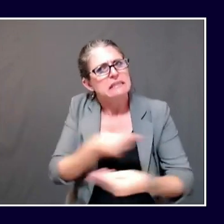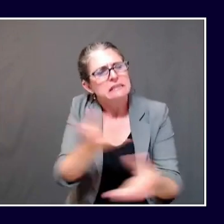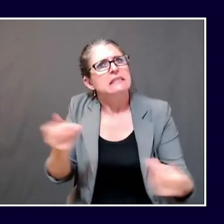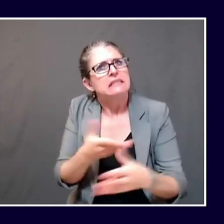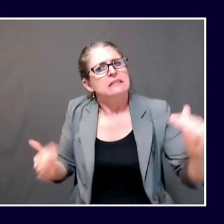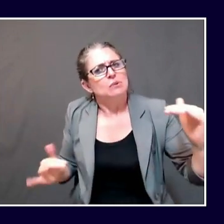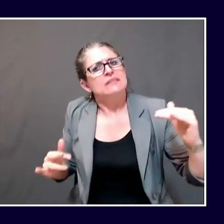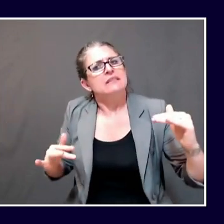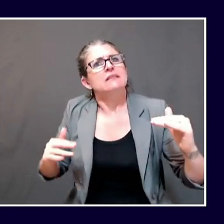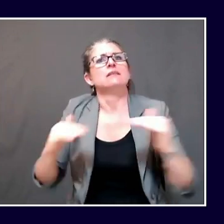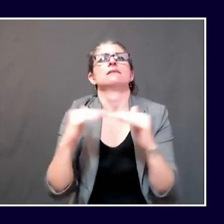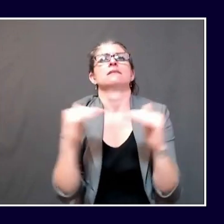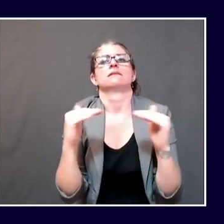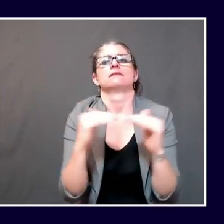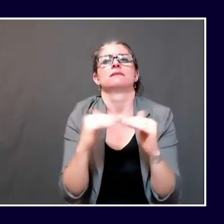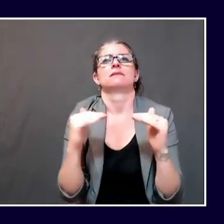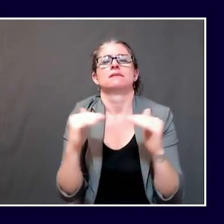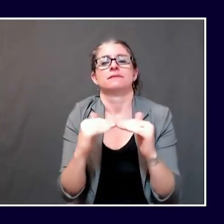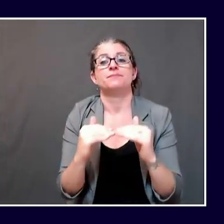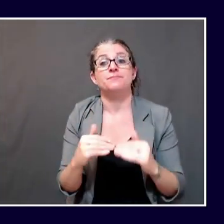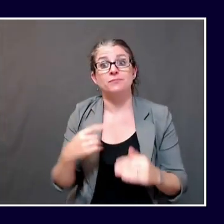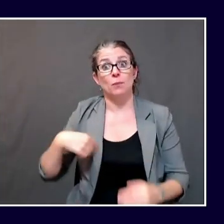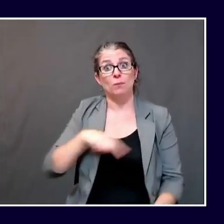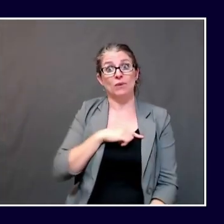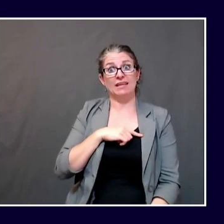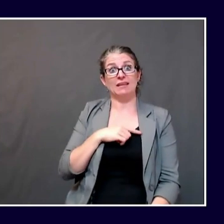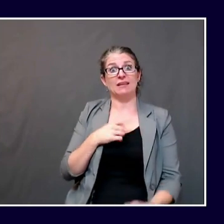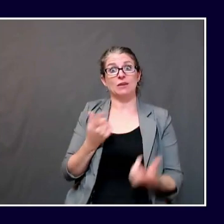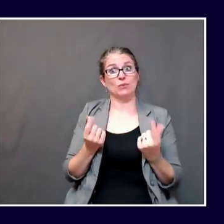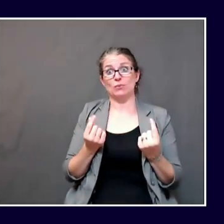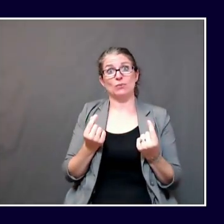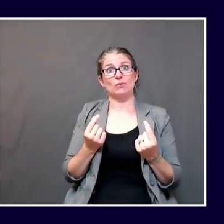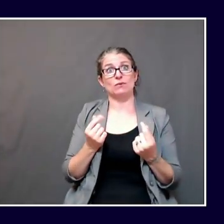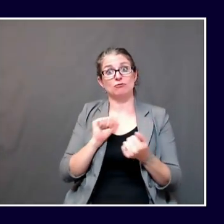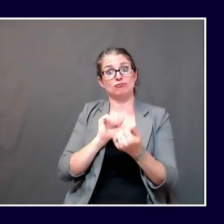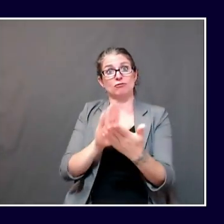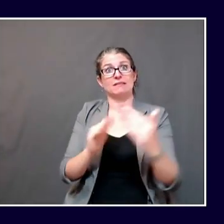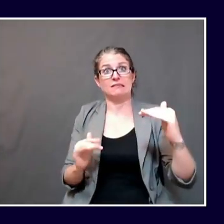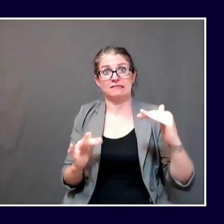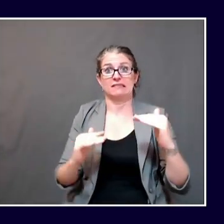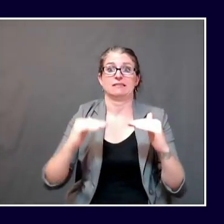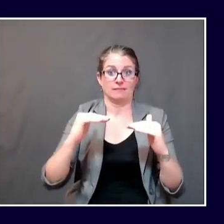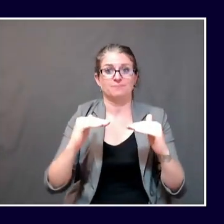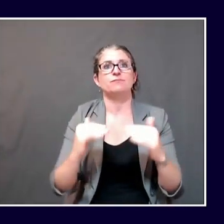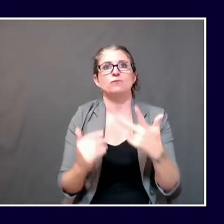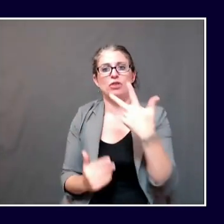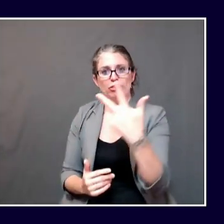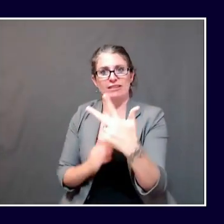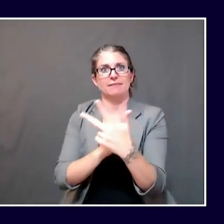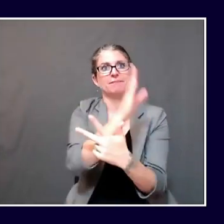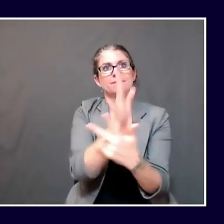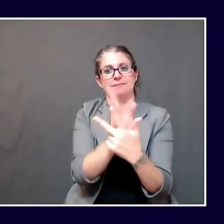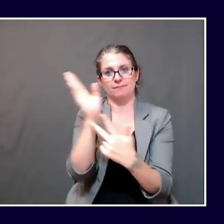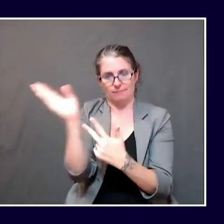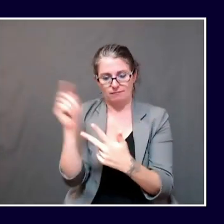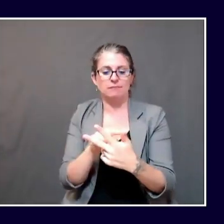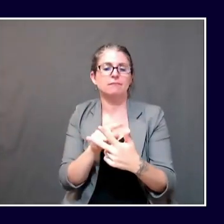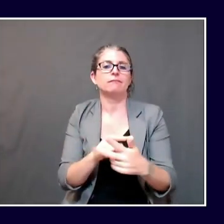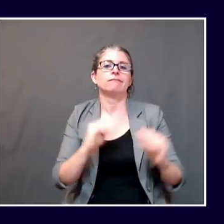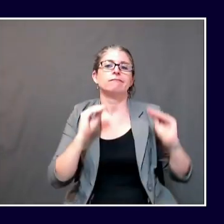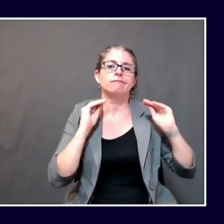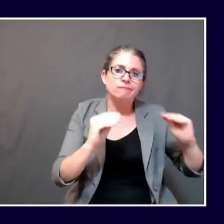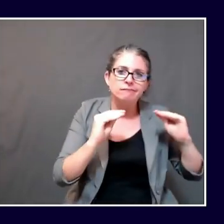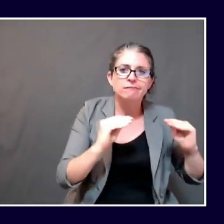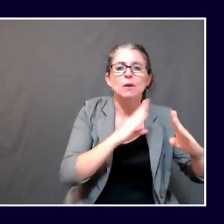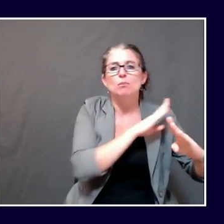we started focusing on three key areas. The first, of course, is prevention. Working with